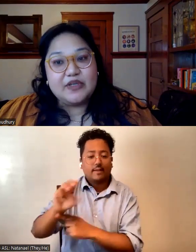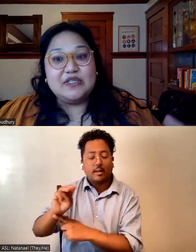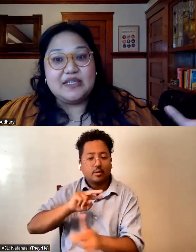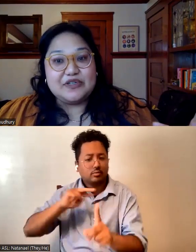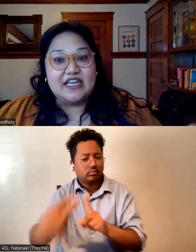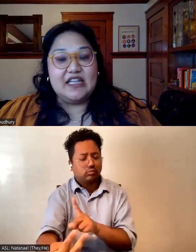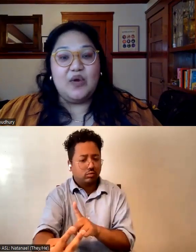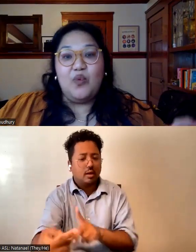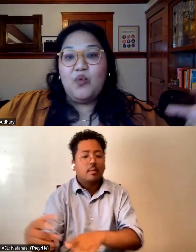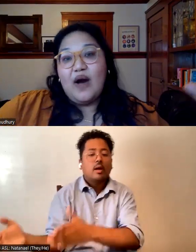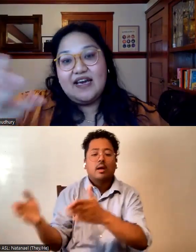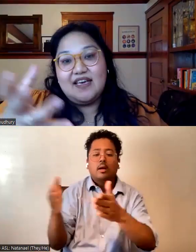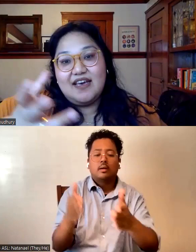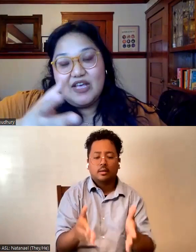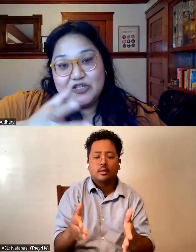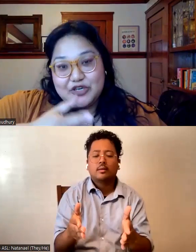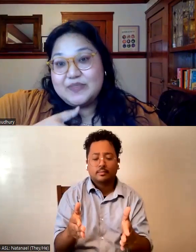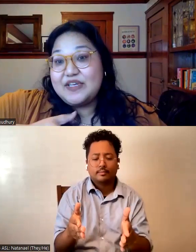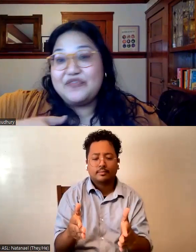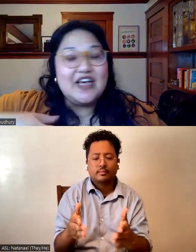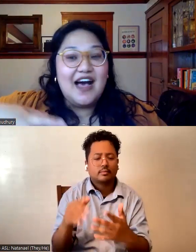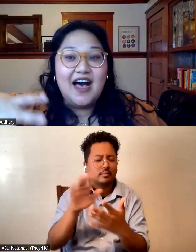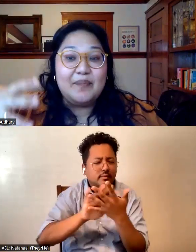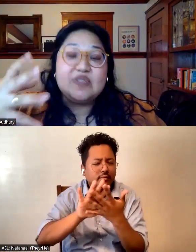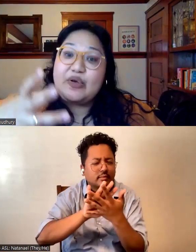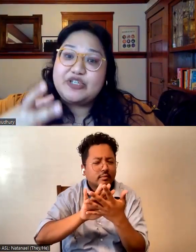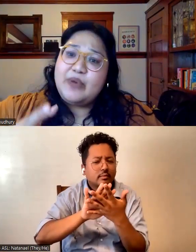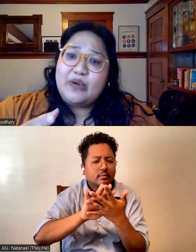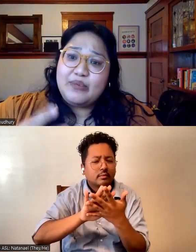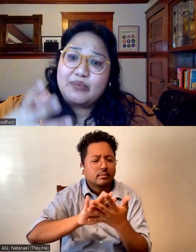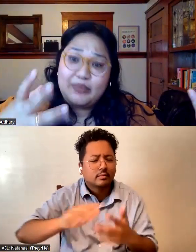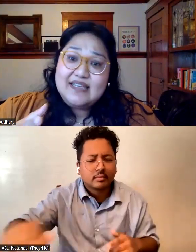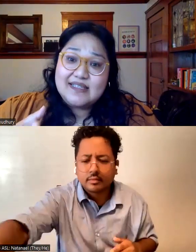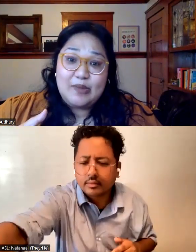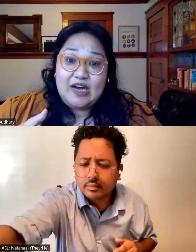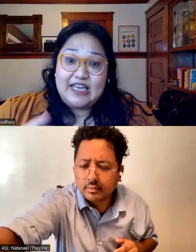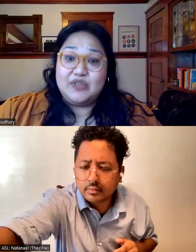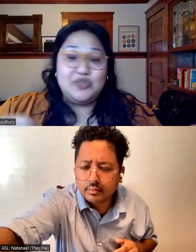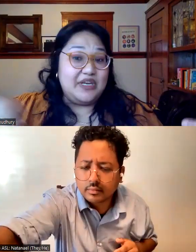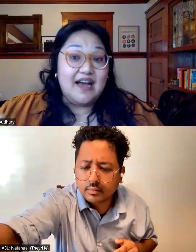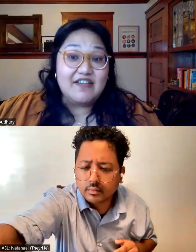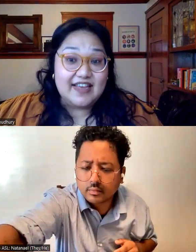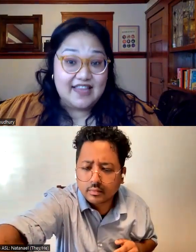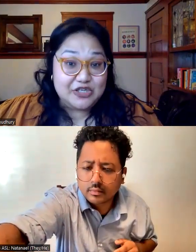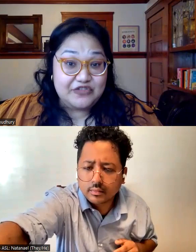part of my question is understanding like why, in terms of the scholarship on race in the body, do we not find the Asian